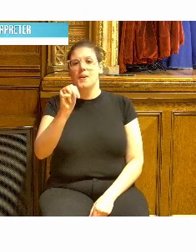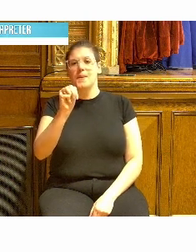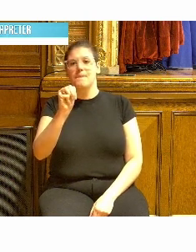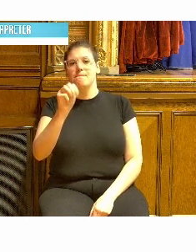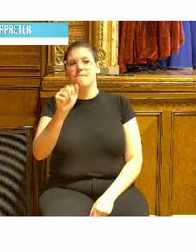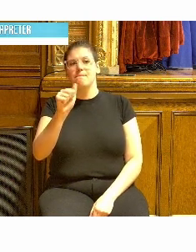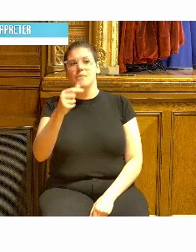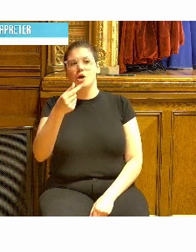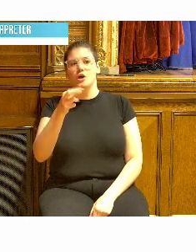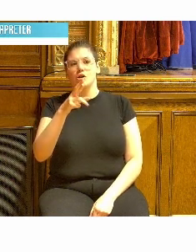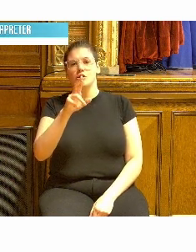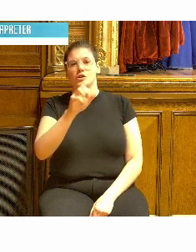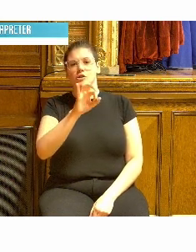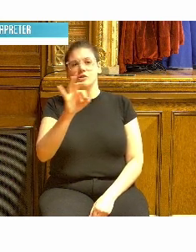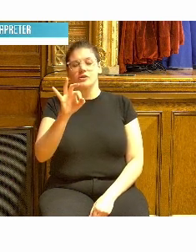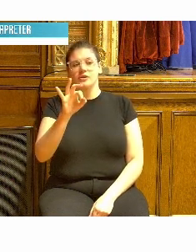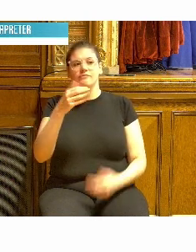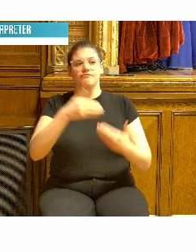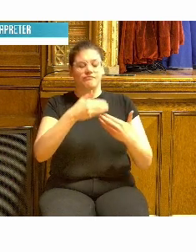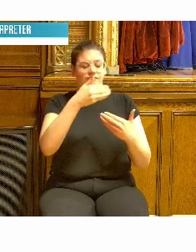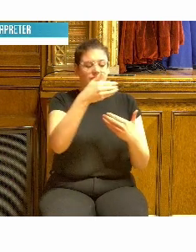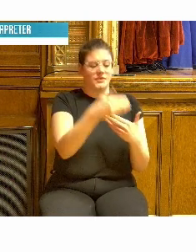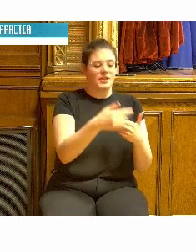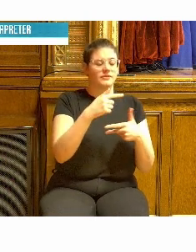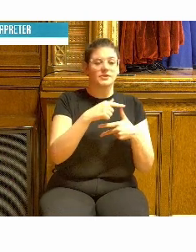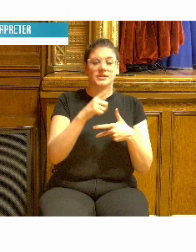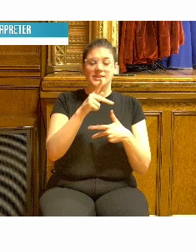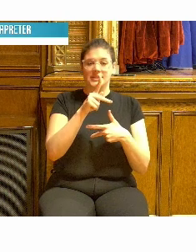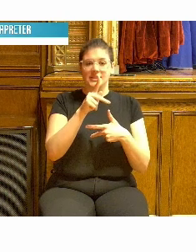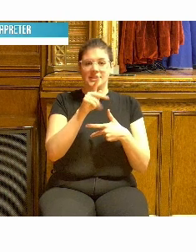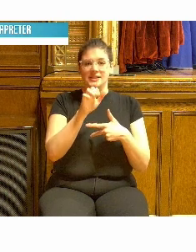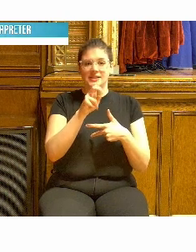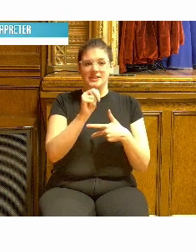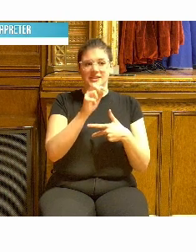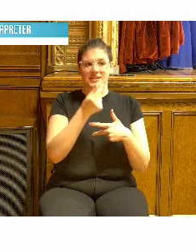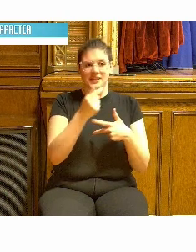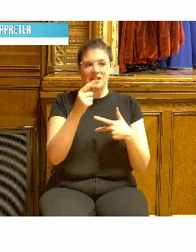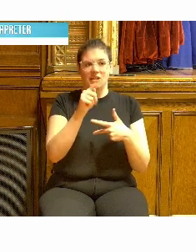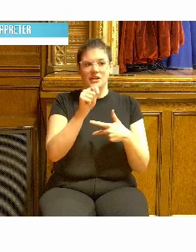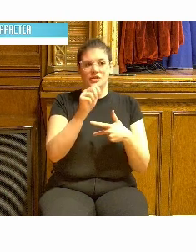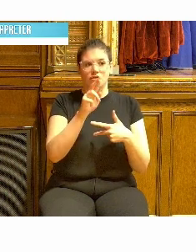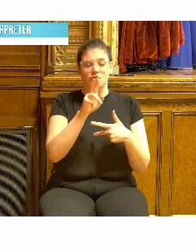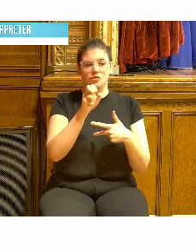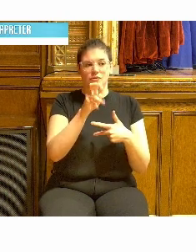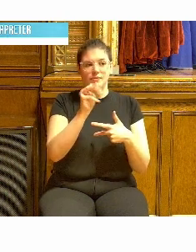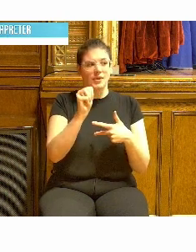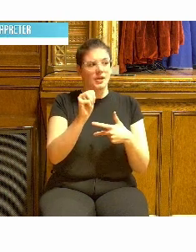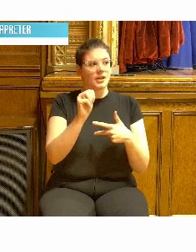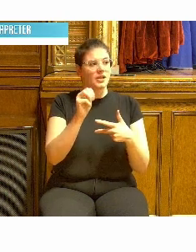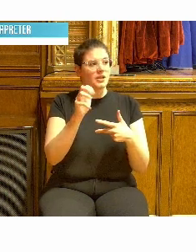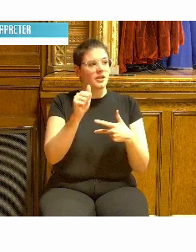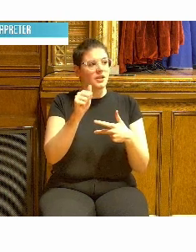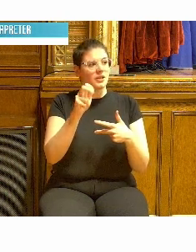King Tremaine is next, Terry Chaka is next, and Elder Adams is next.